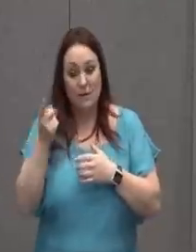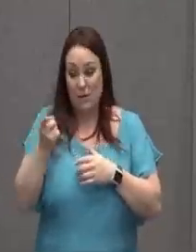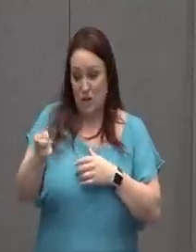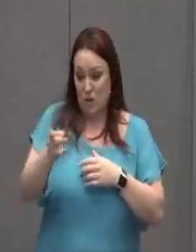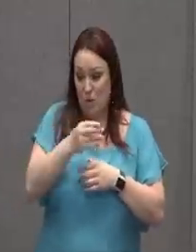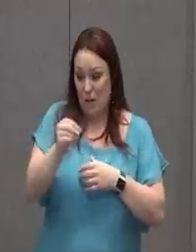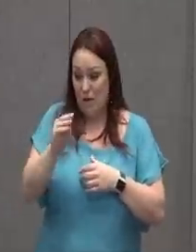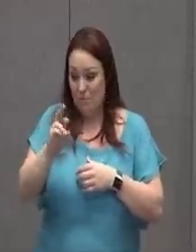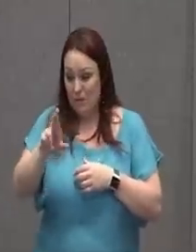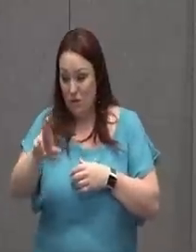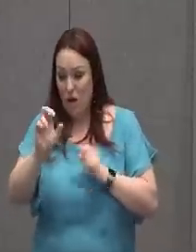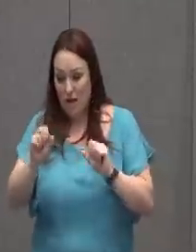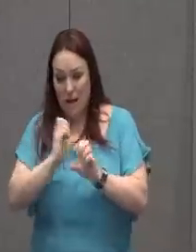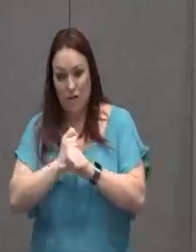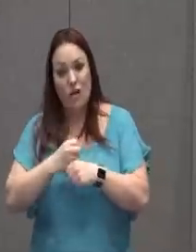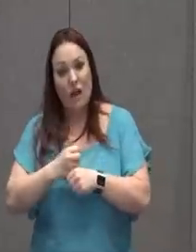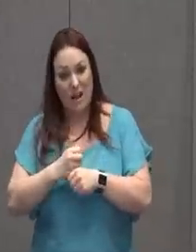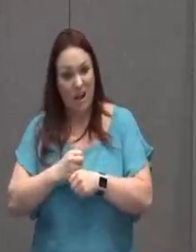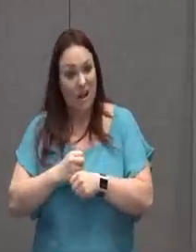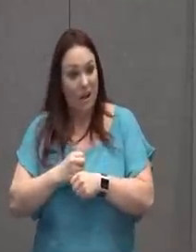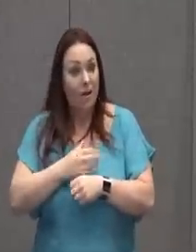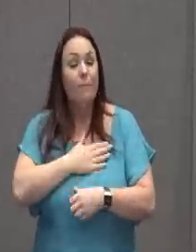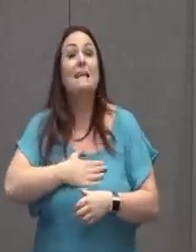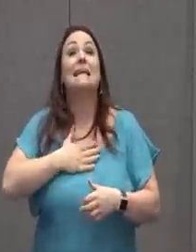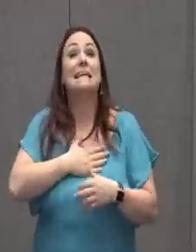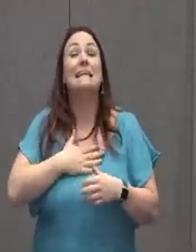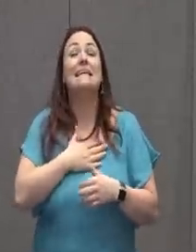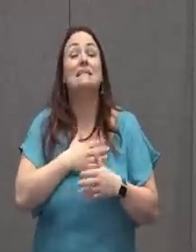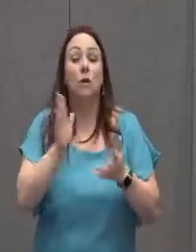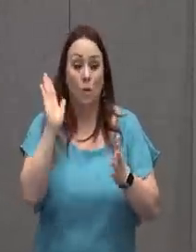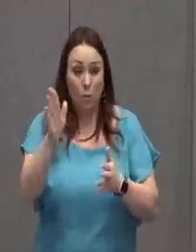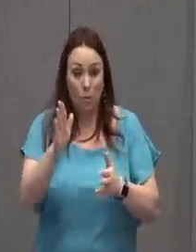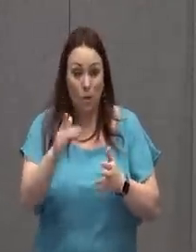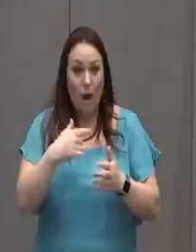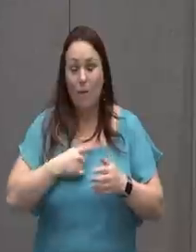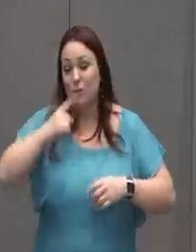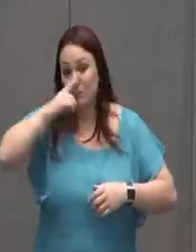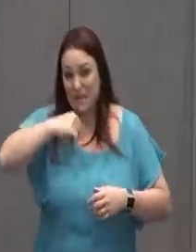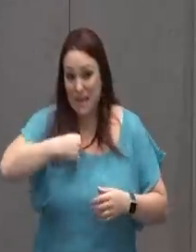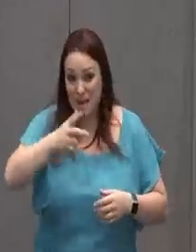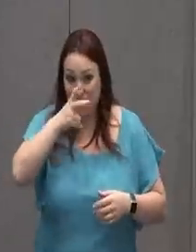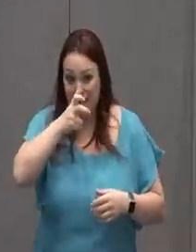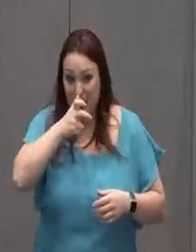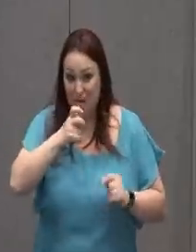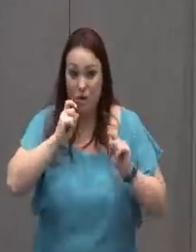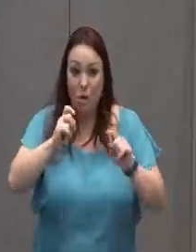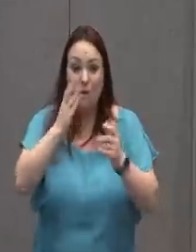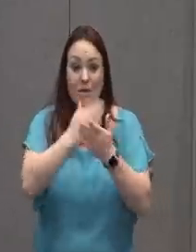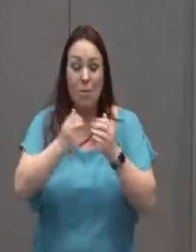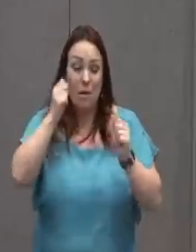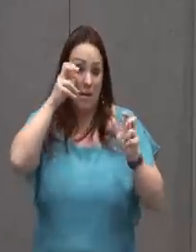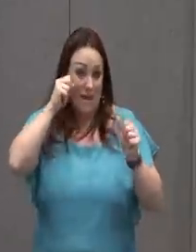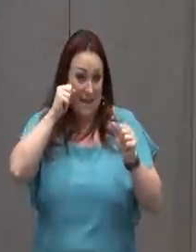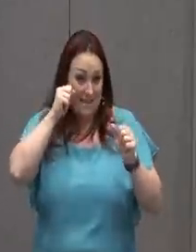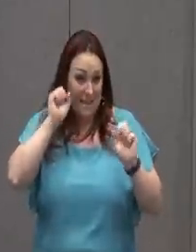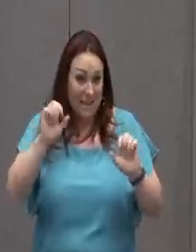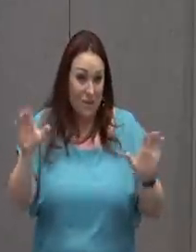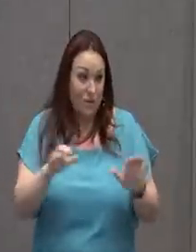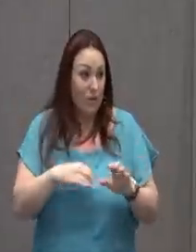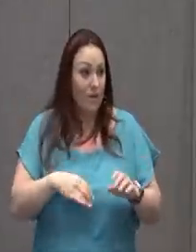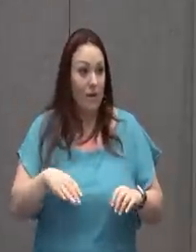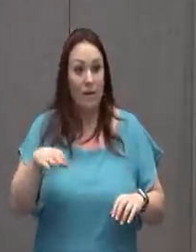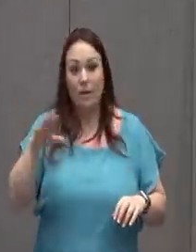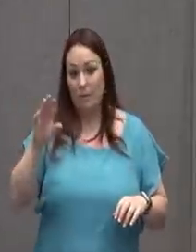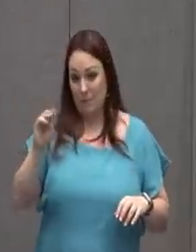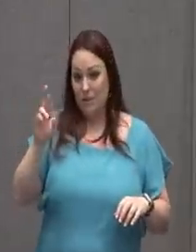can create. Okay. Yeah. All right. Please build. I want to pretend I'm an ant and I want to go somewhere amazing. Will you do that for me? Okay. Yes. So Mr.